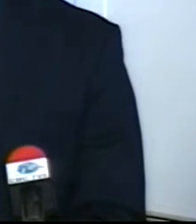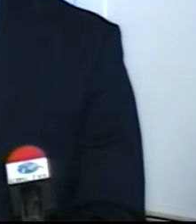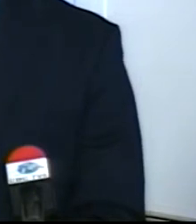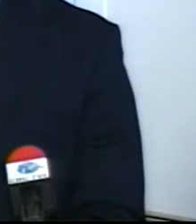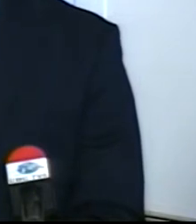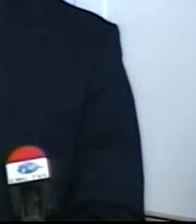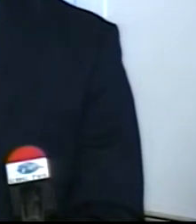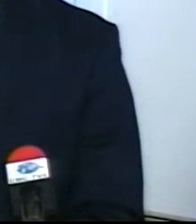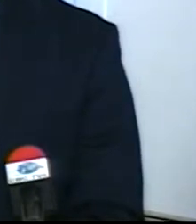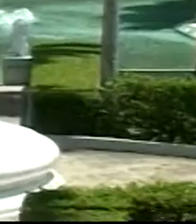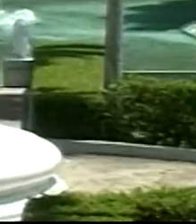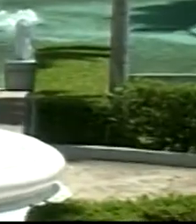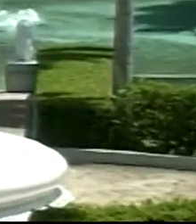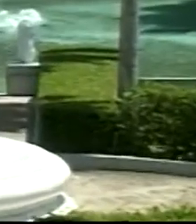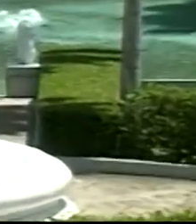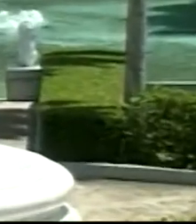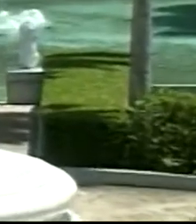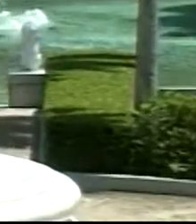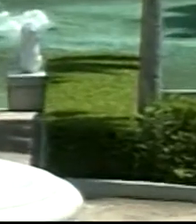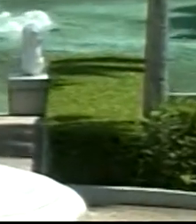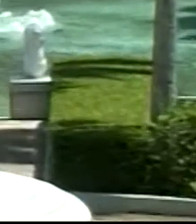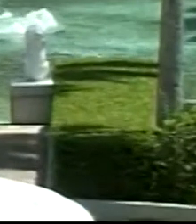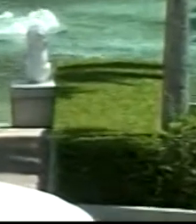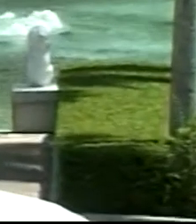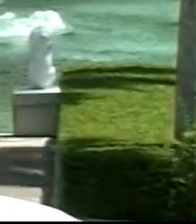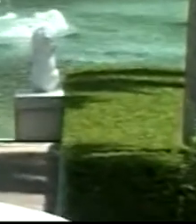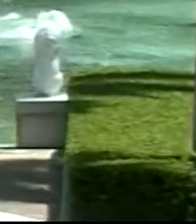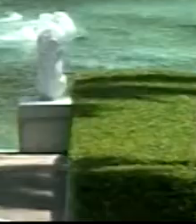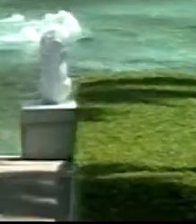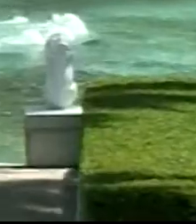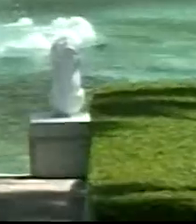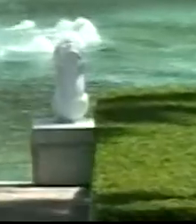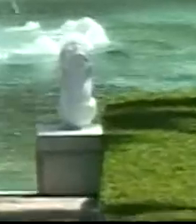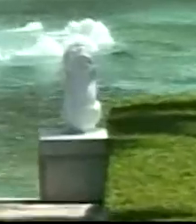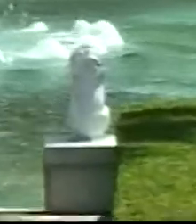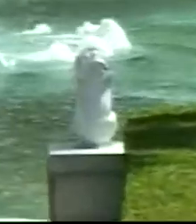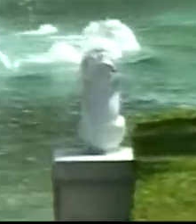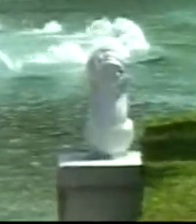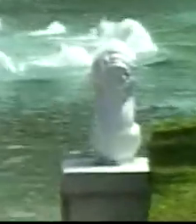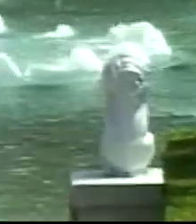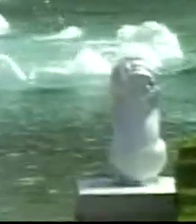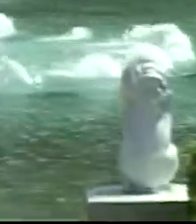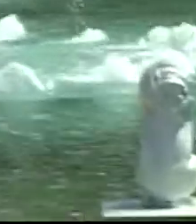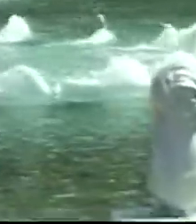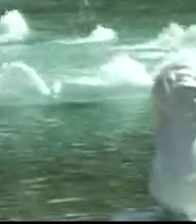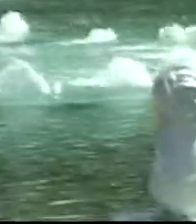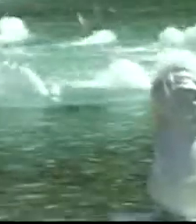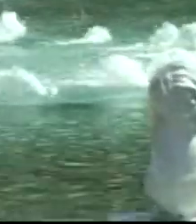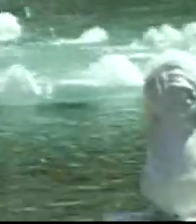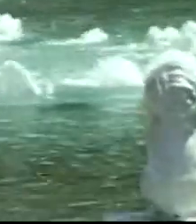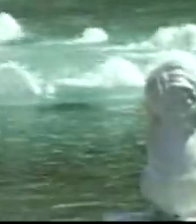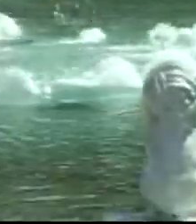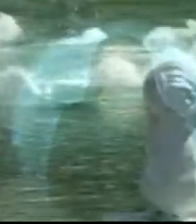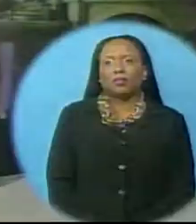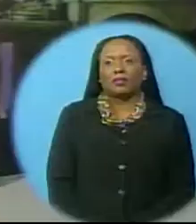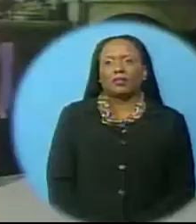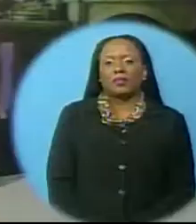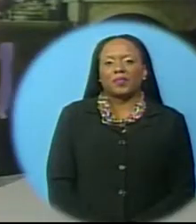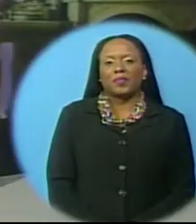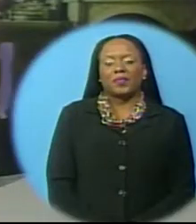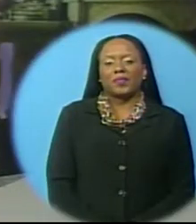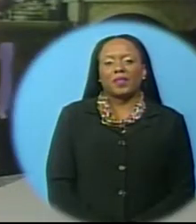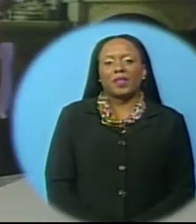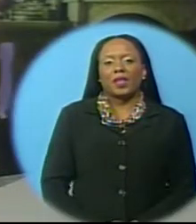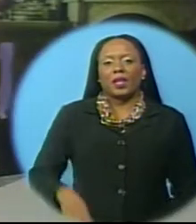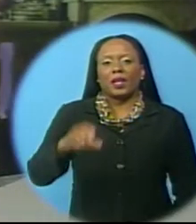March 2015. Ministers Eswick and Sinclair received gifts from the Canadian government at the launch.